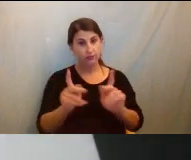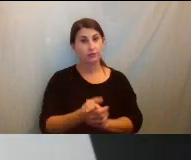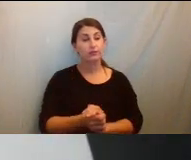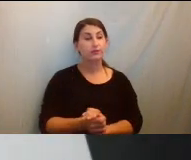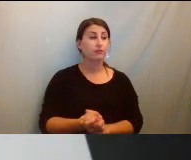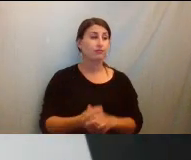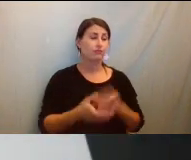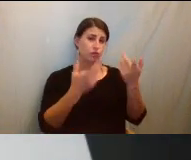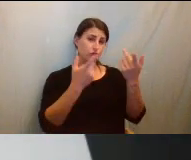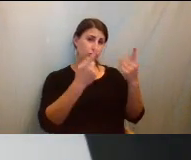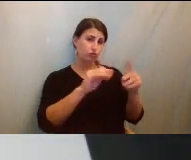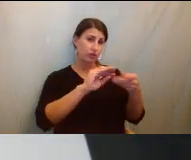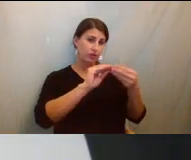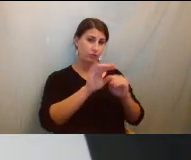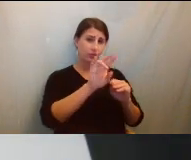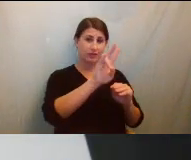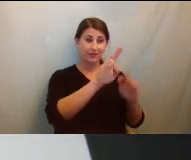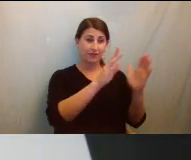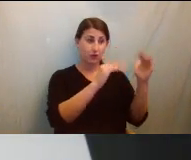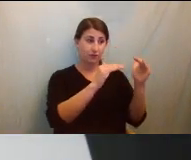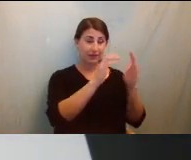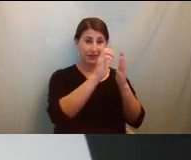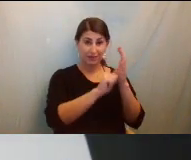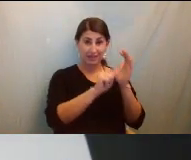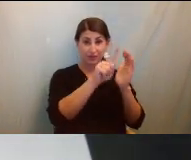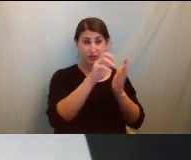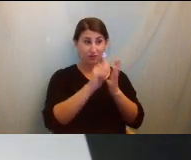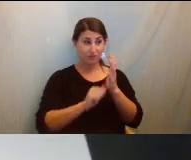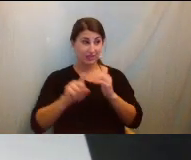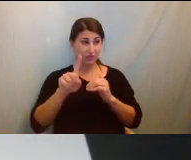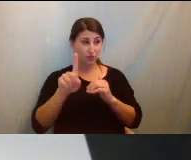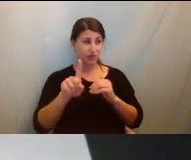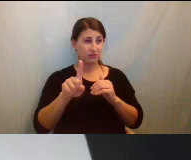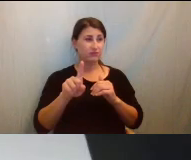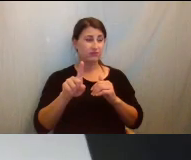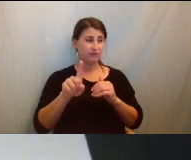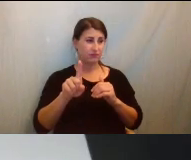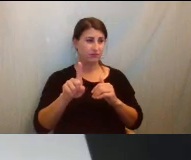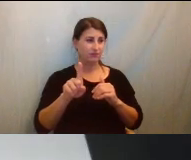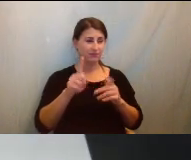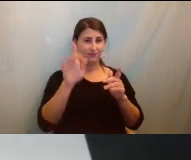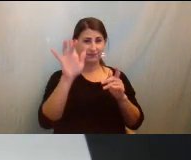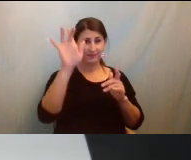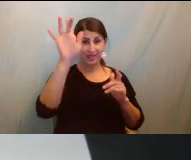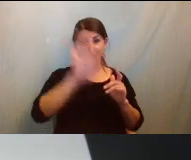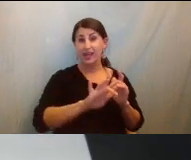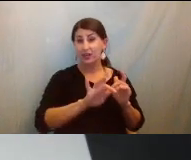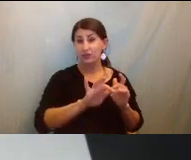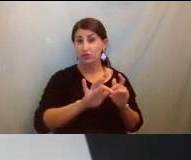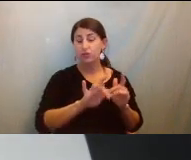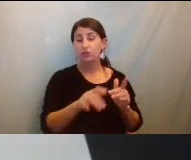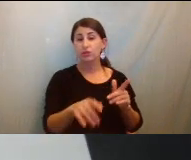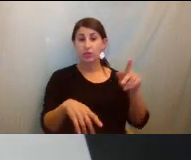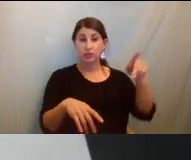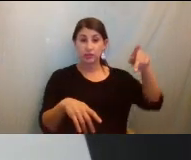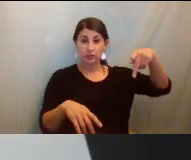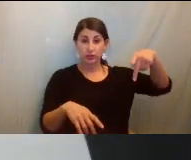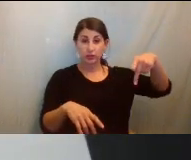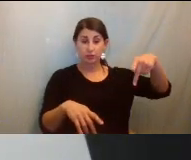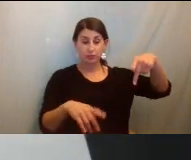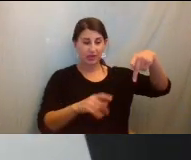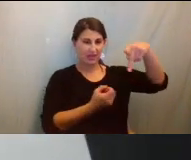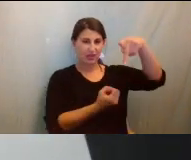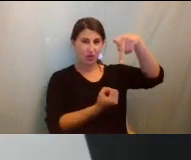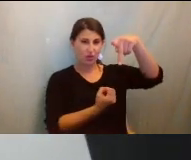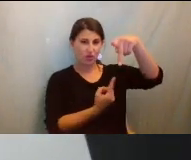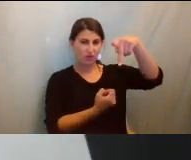All right, so let's try this one. So hopefully you did minus 1, minus 1. And then that cancels. You get